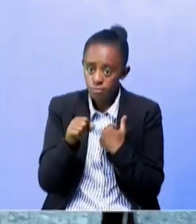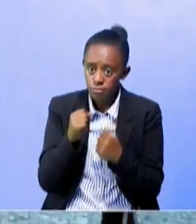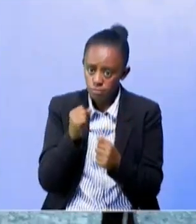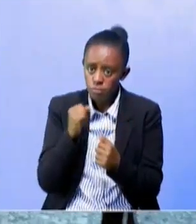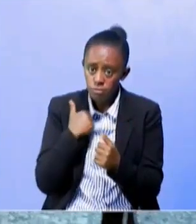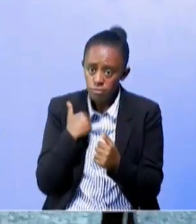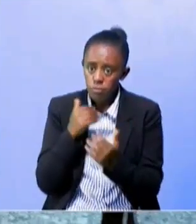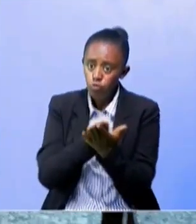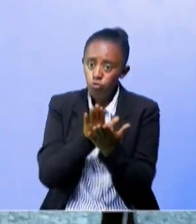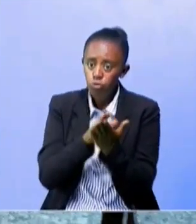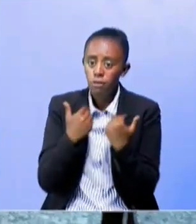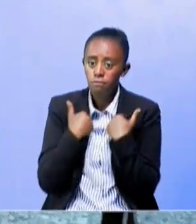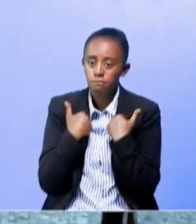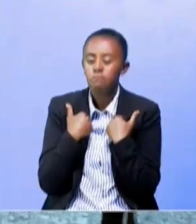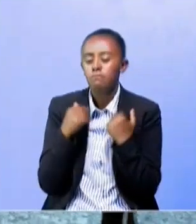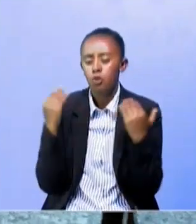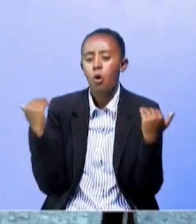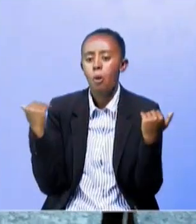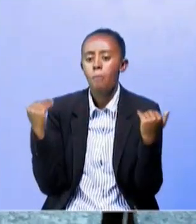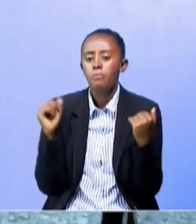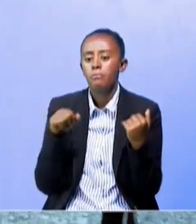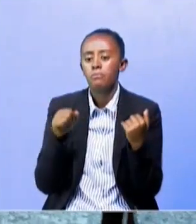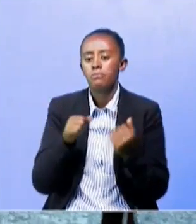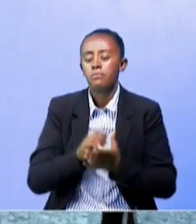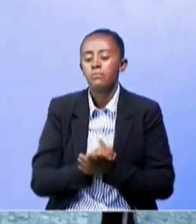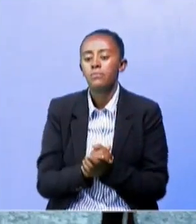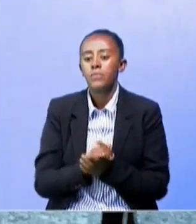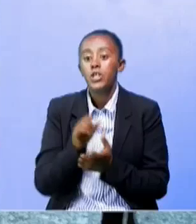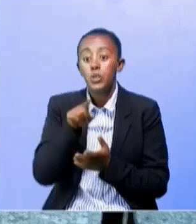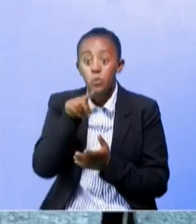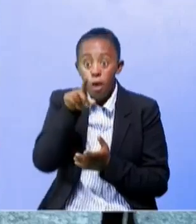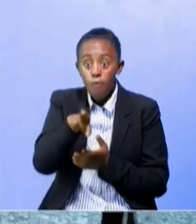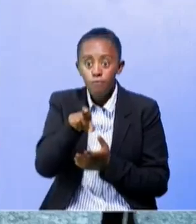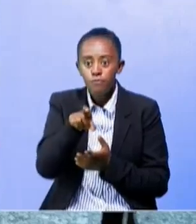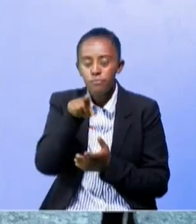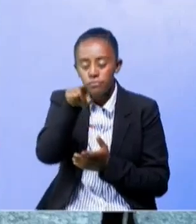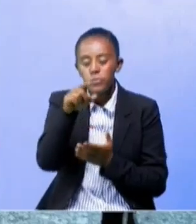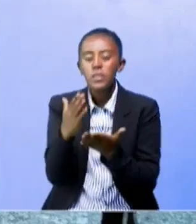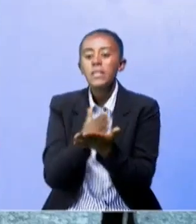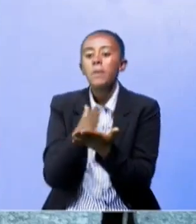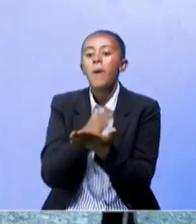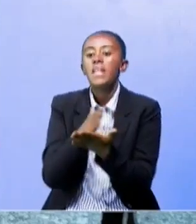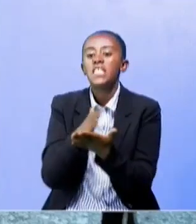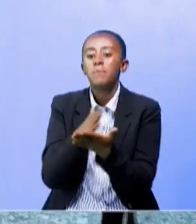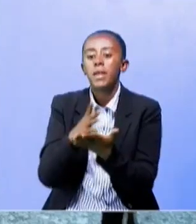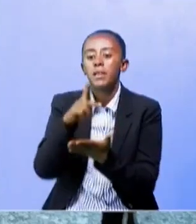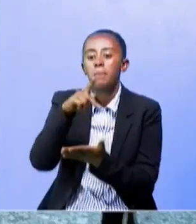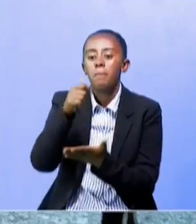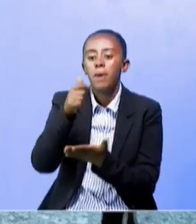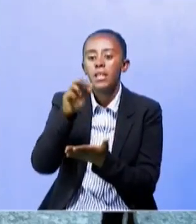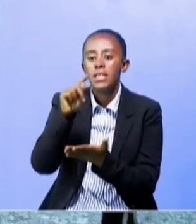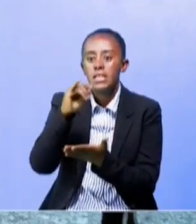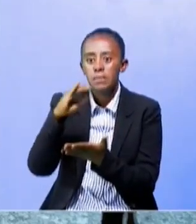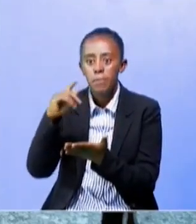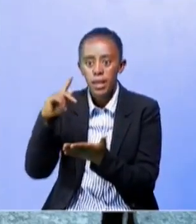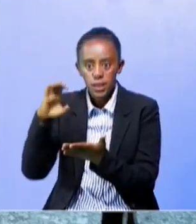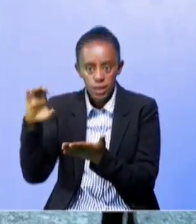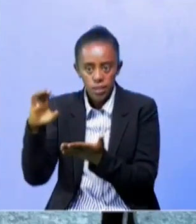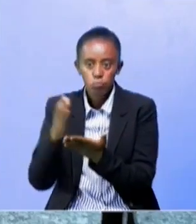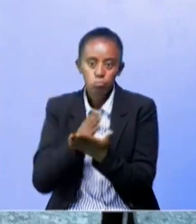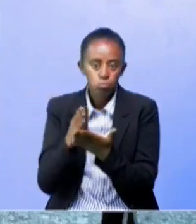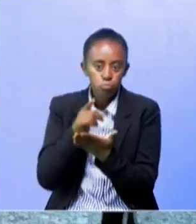they are. I hope you have to participate yourself in all cases.